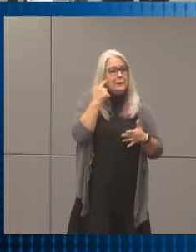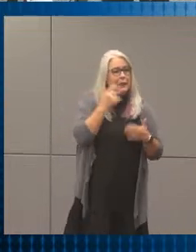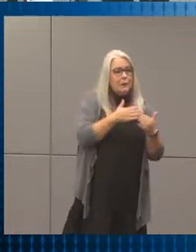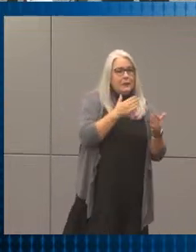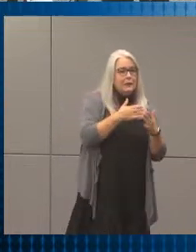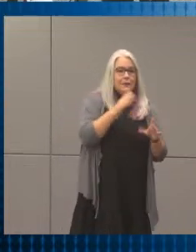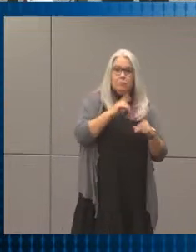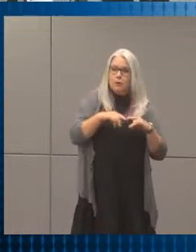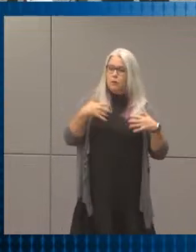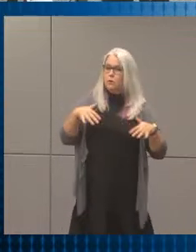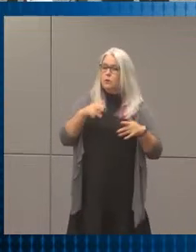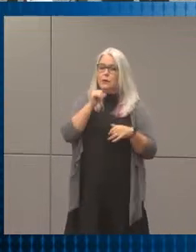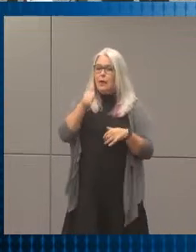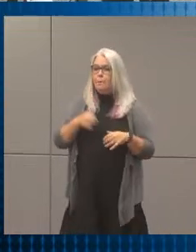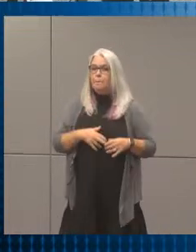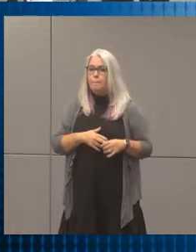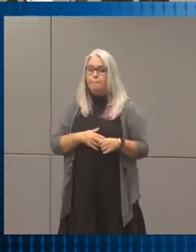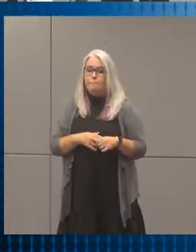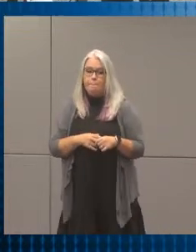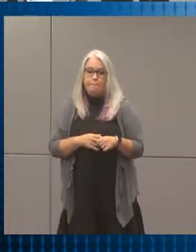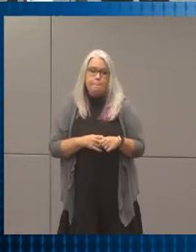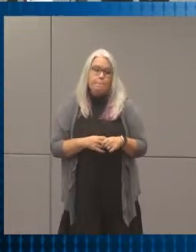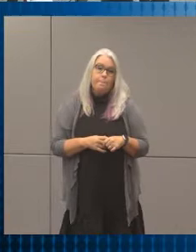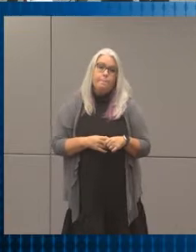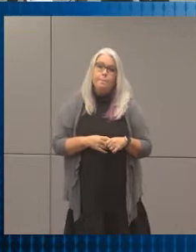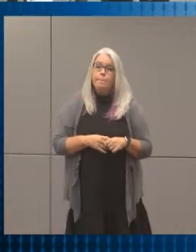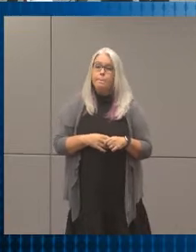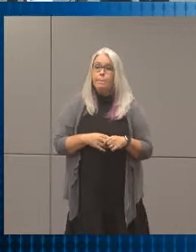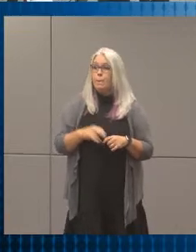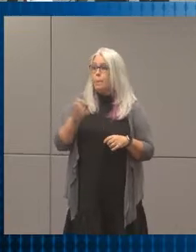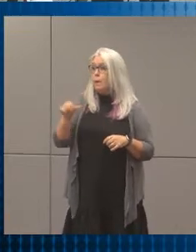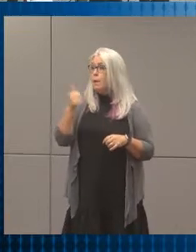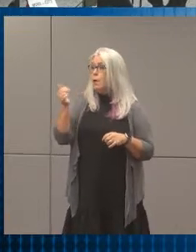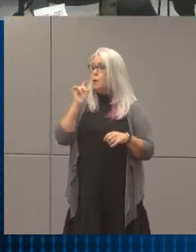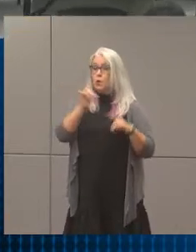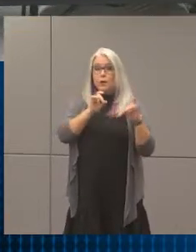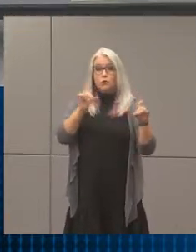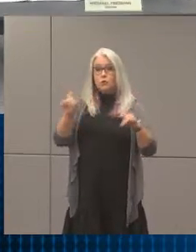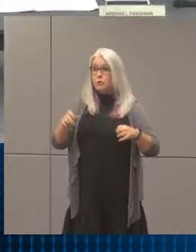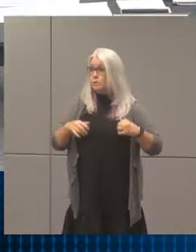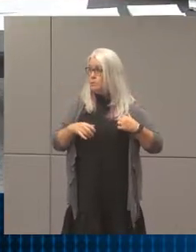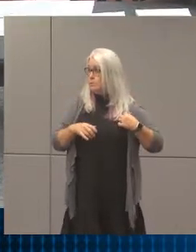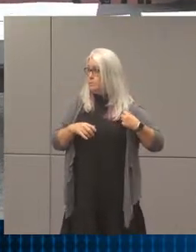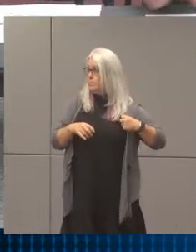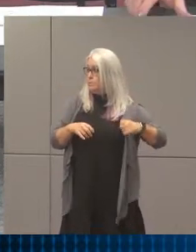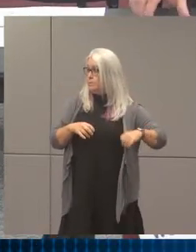make sense? I'm Yeah. not sure I'm explaining myself. Okay, no further questions.